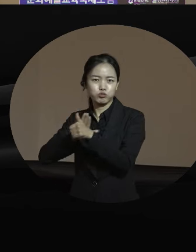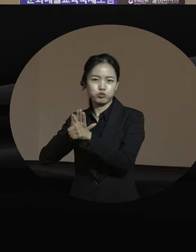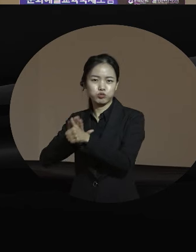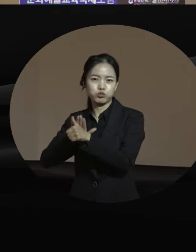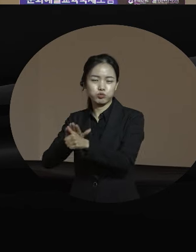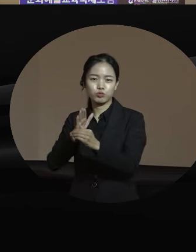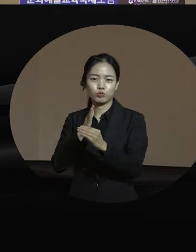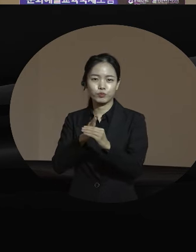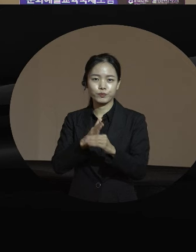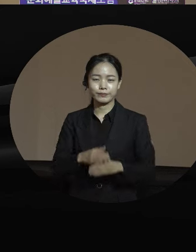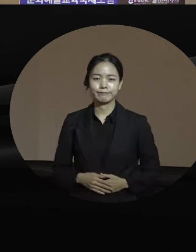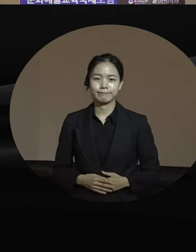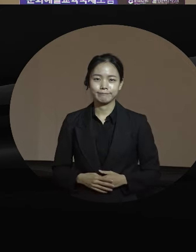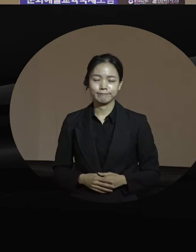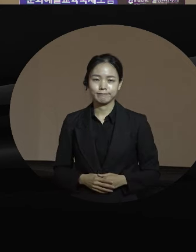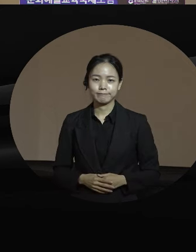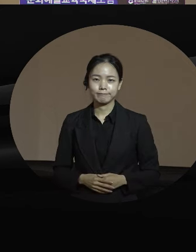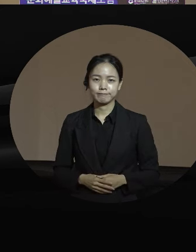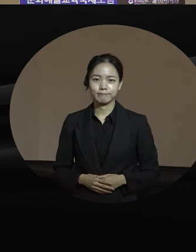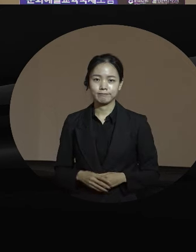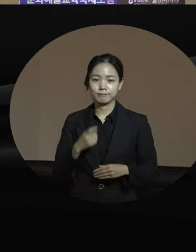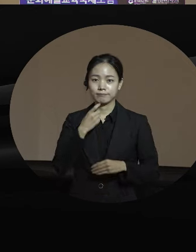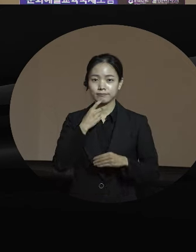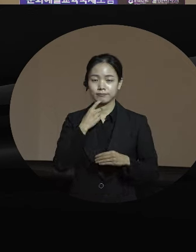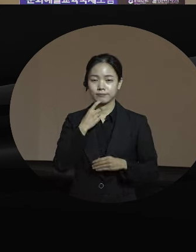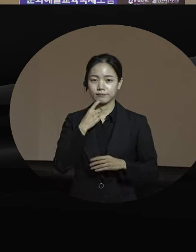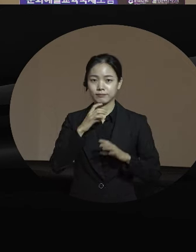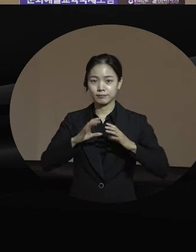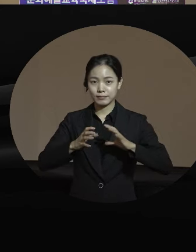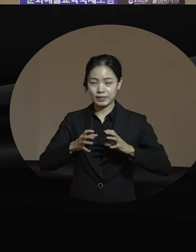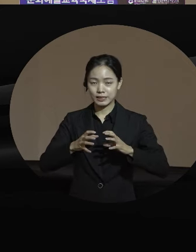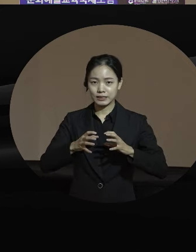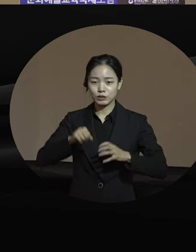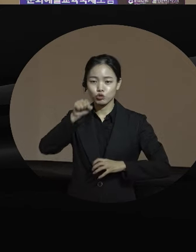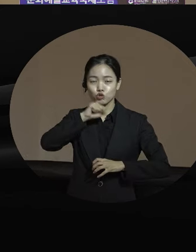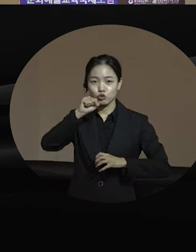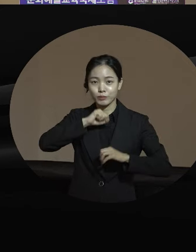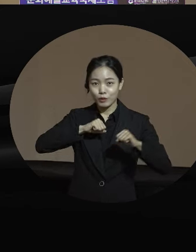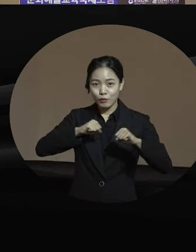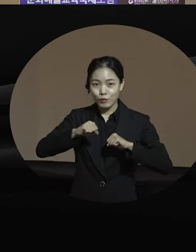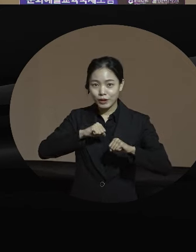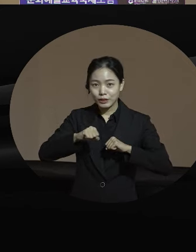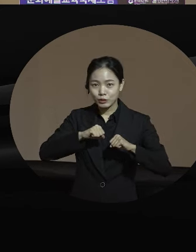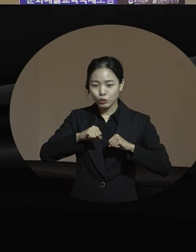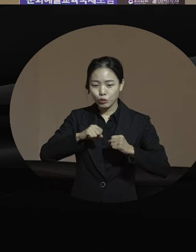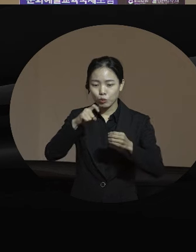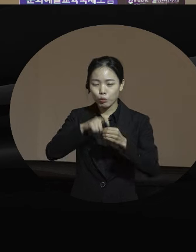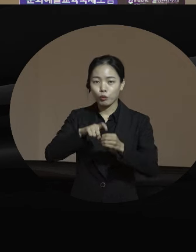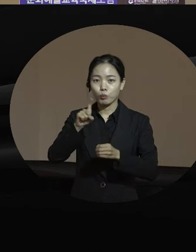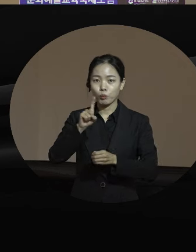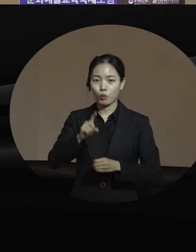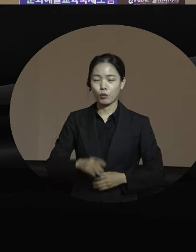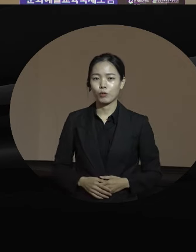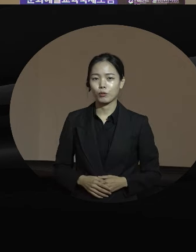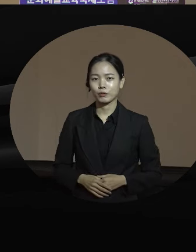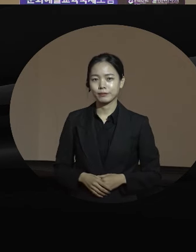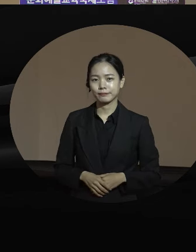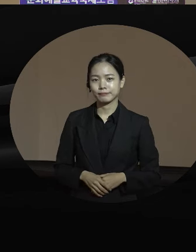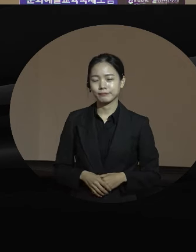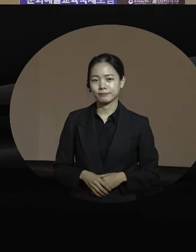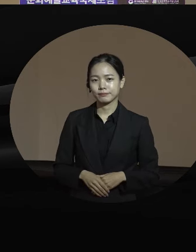The main objective for the Finnish model for leisure activities, which actions are based in the